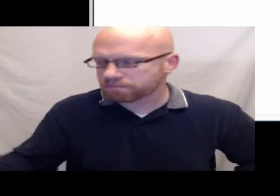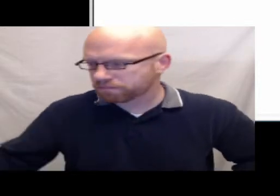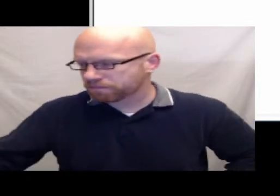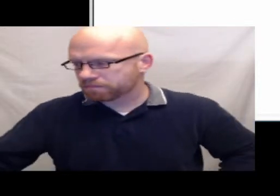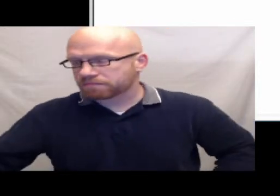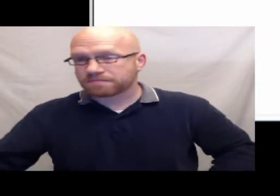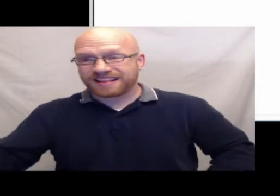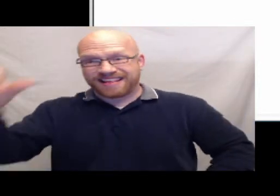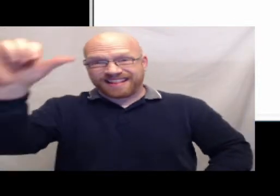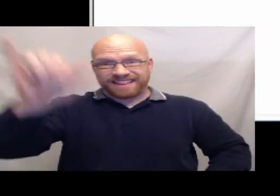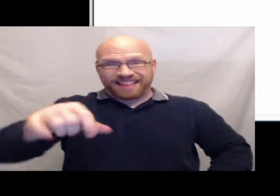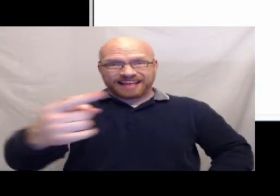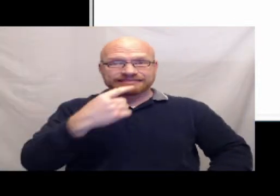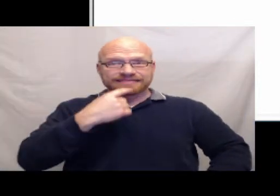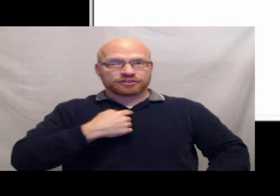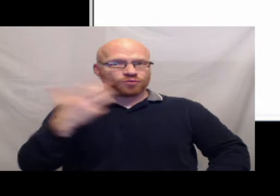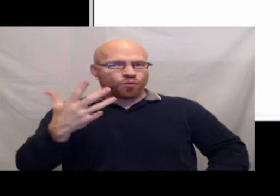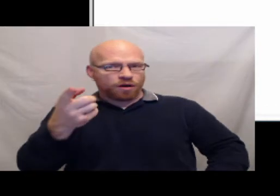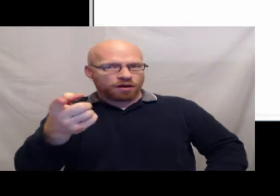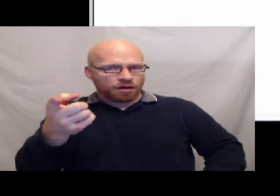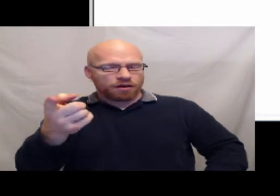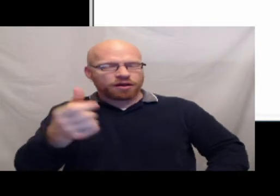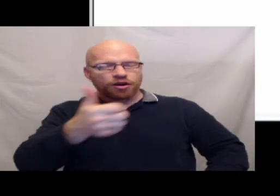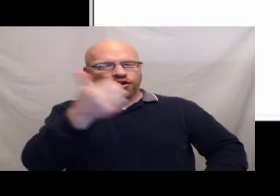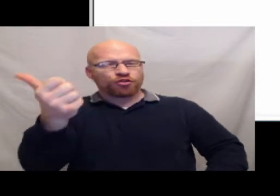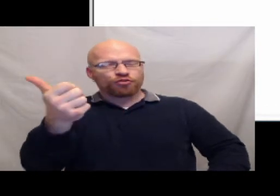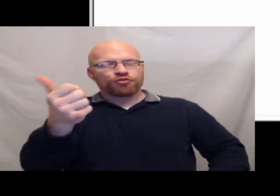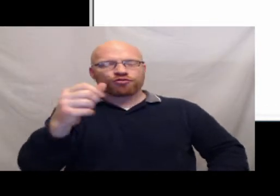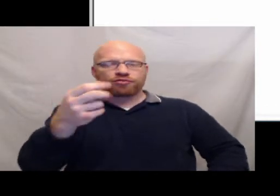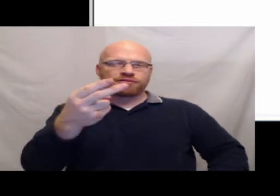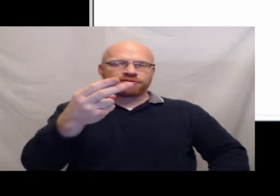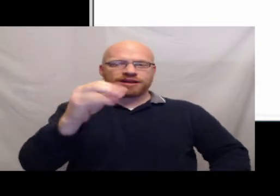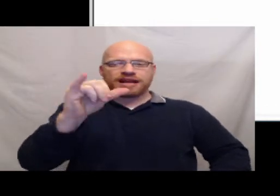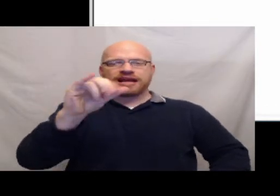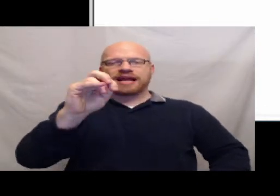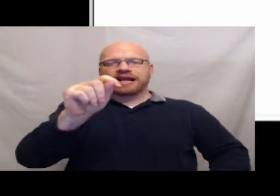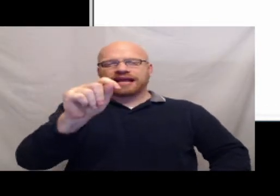Okay. Now this tells me that